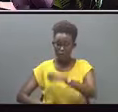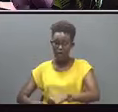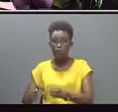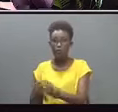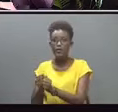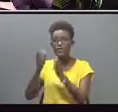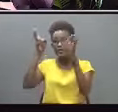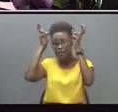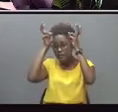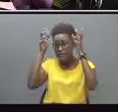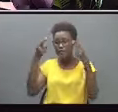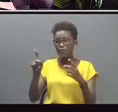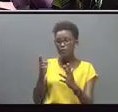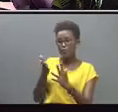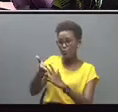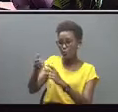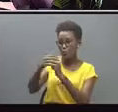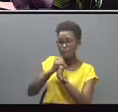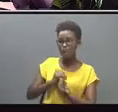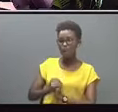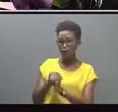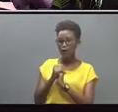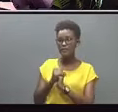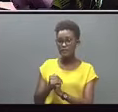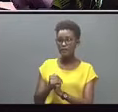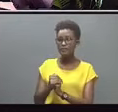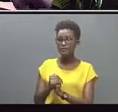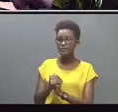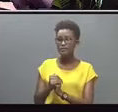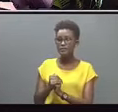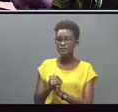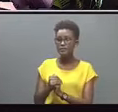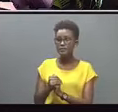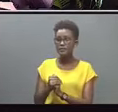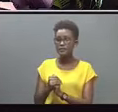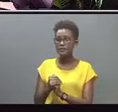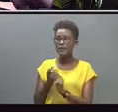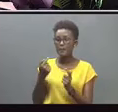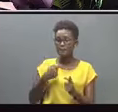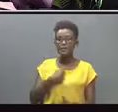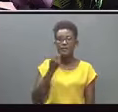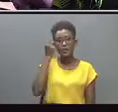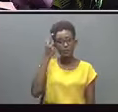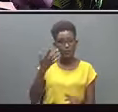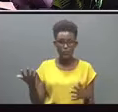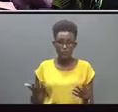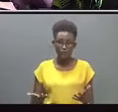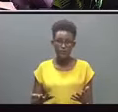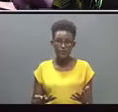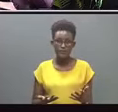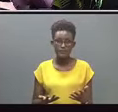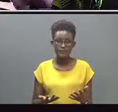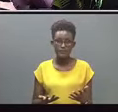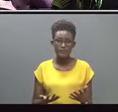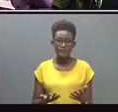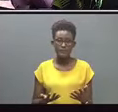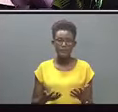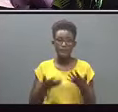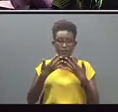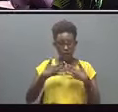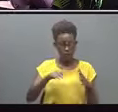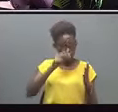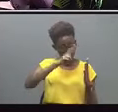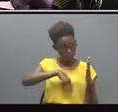through spiritual warfare, tukarwanya intambara yo mu mwuka. I realize one thing. After reading